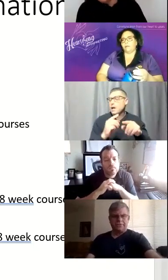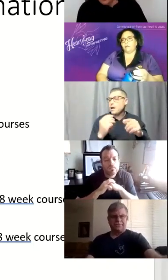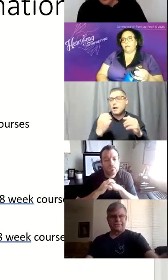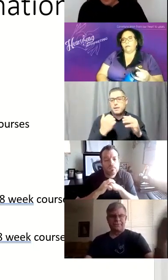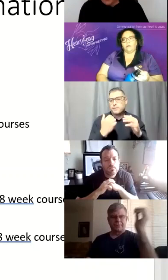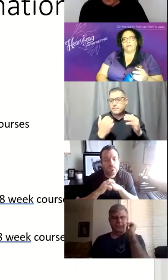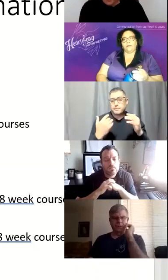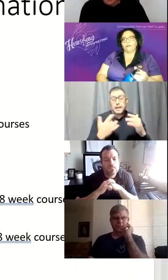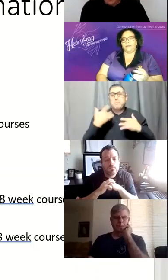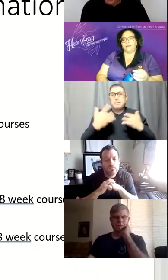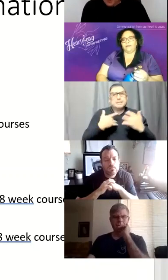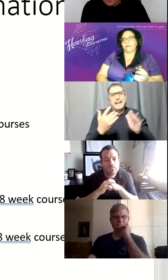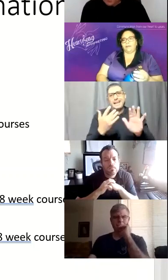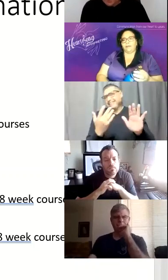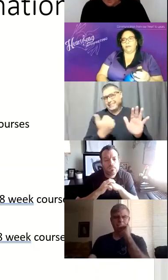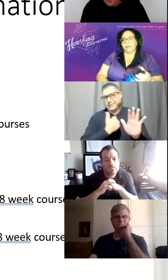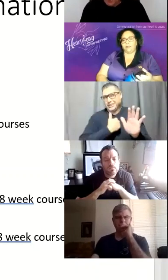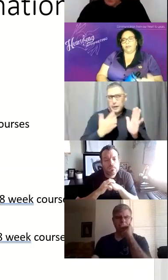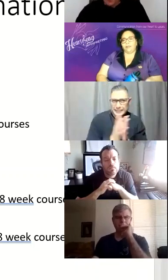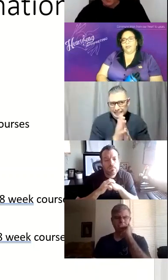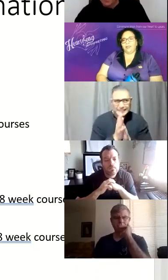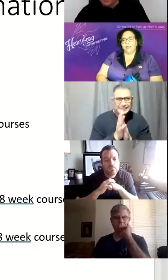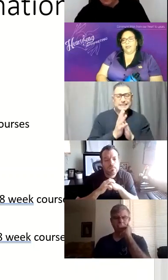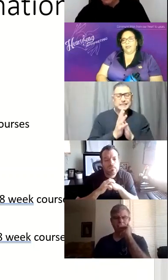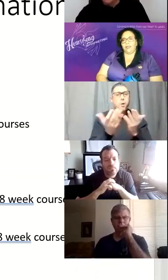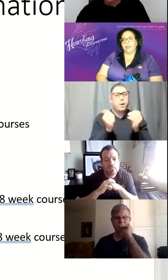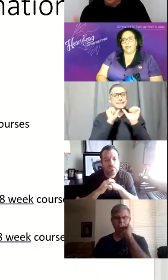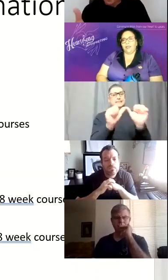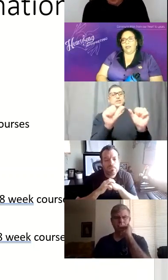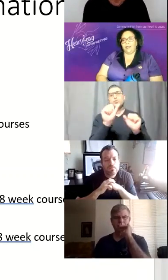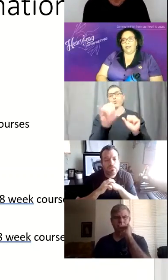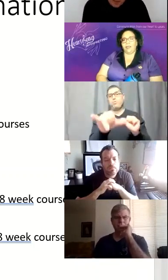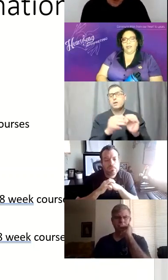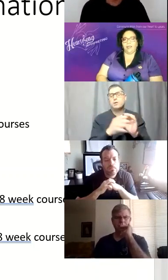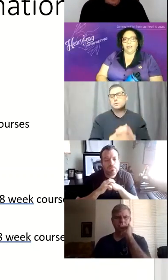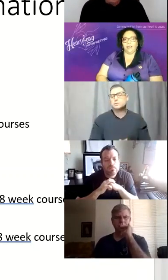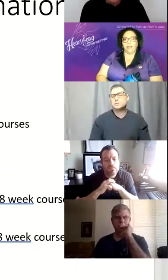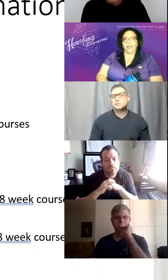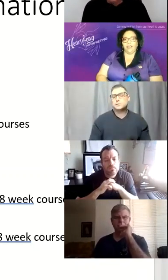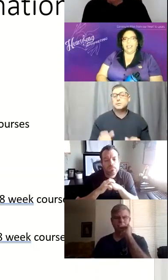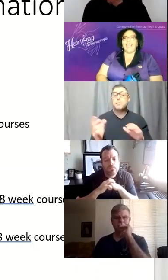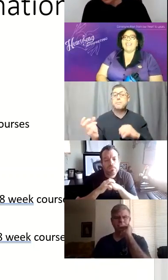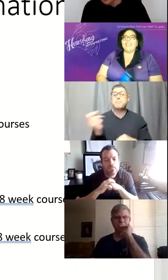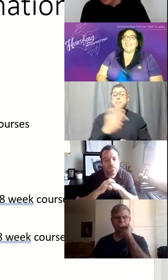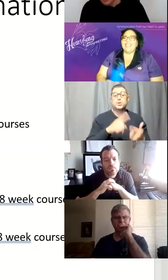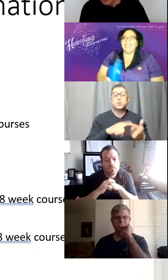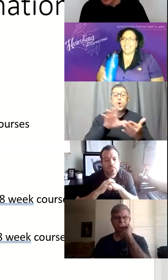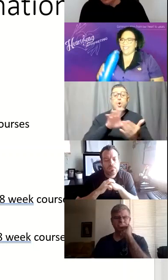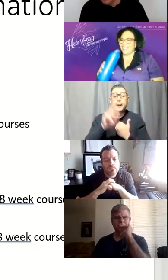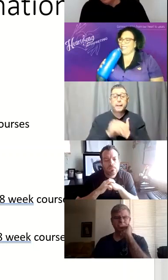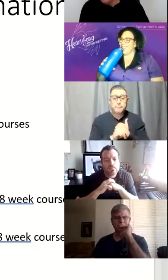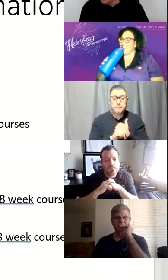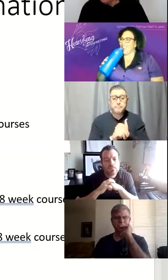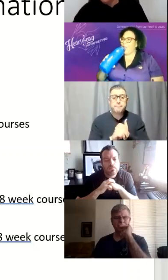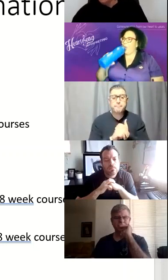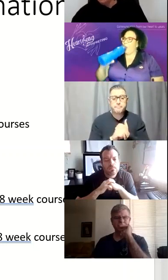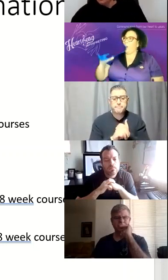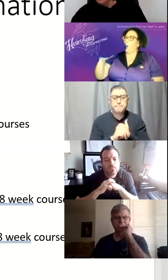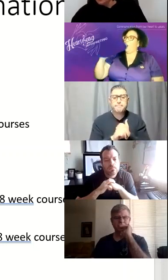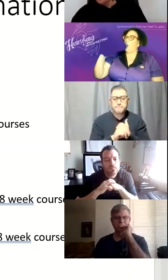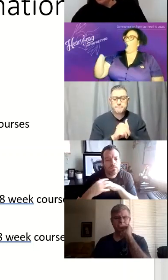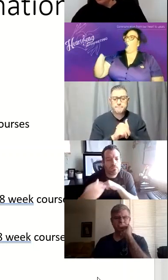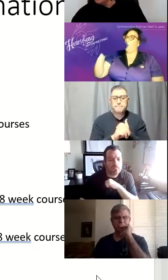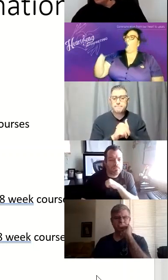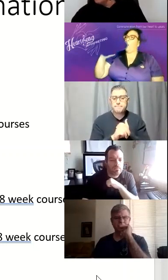I'm excited about that. I would like to continue with that. Back to the curriculum, fall 2020. Do you